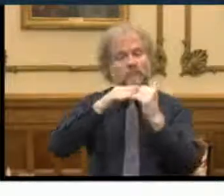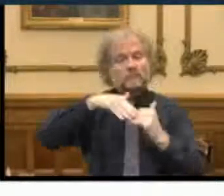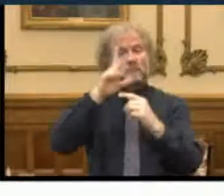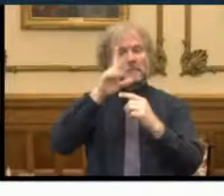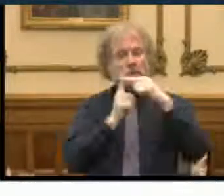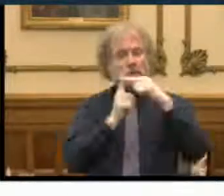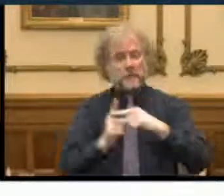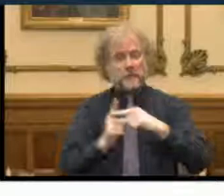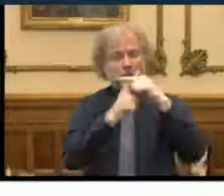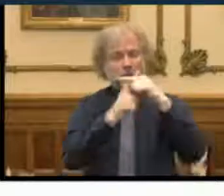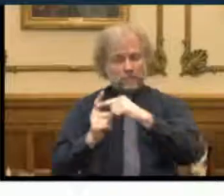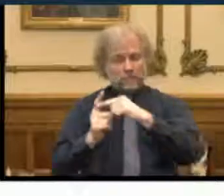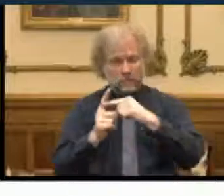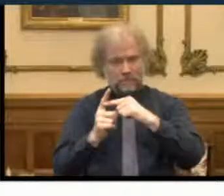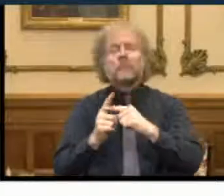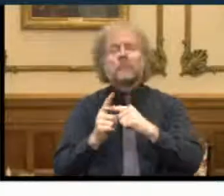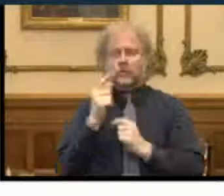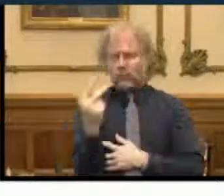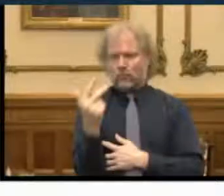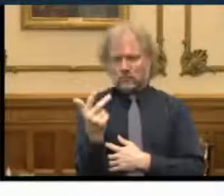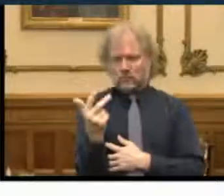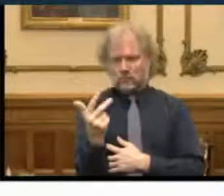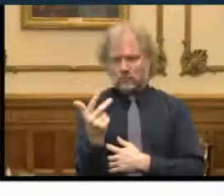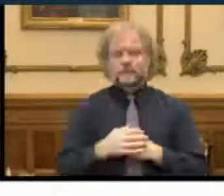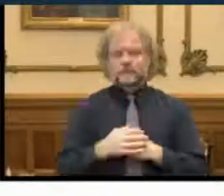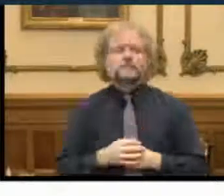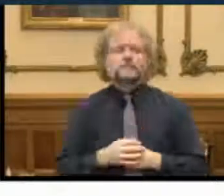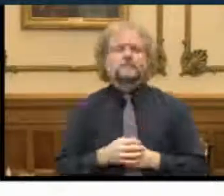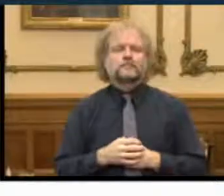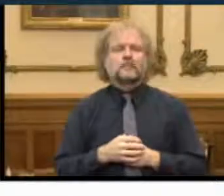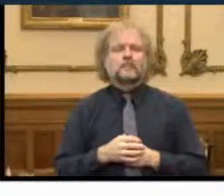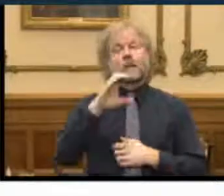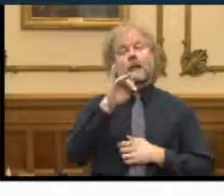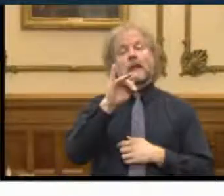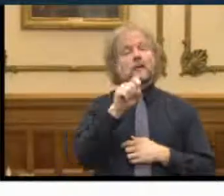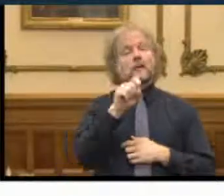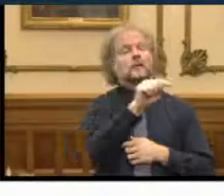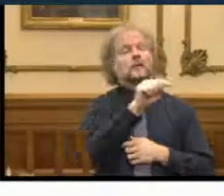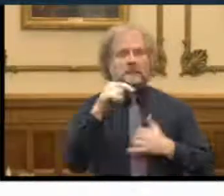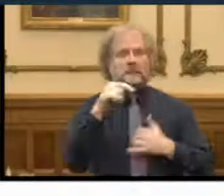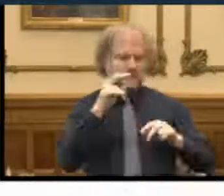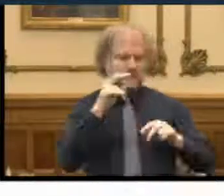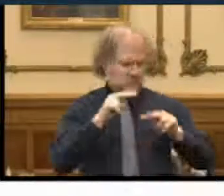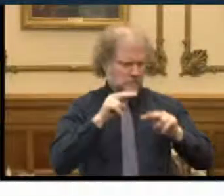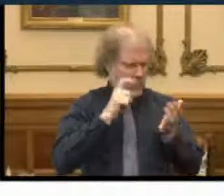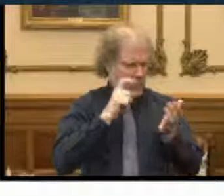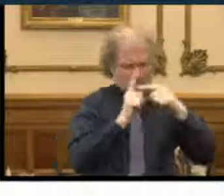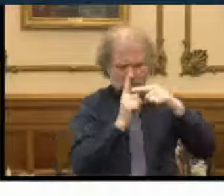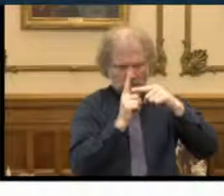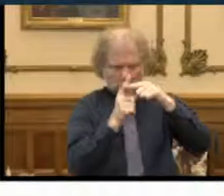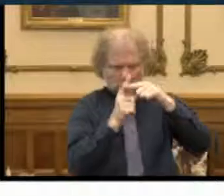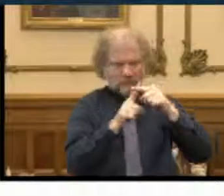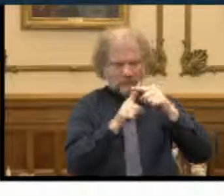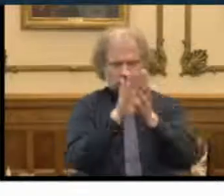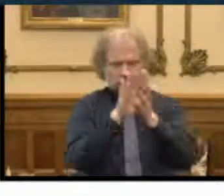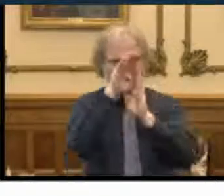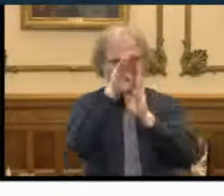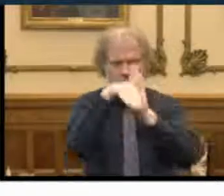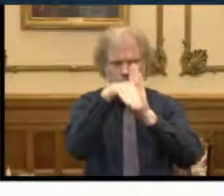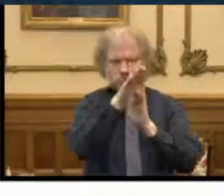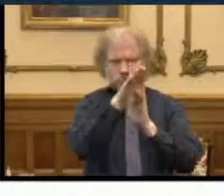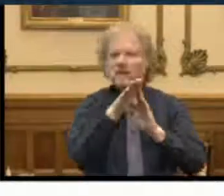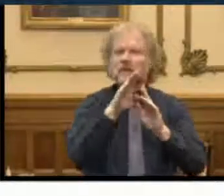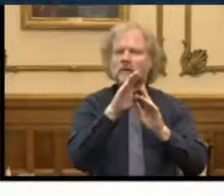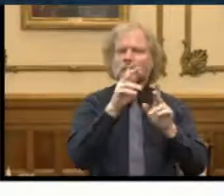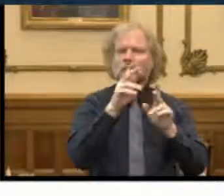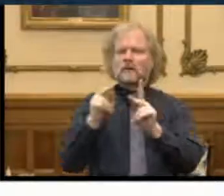or greater will receive a score of 3. Counties will still be able to see whether their positivity rate is trending up or down by hovering